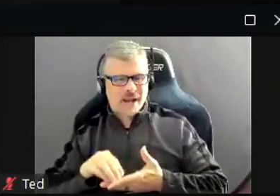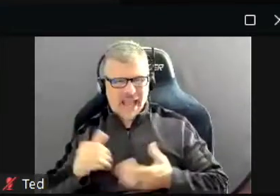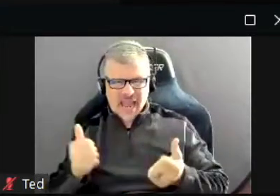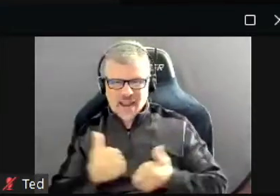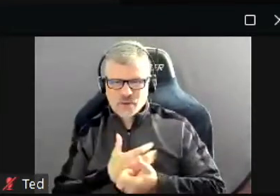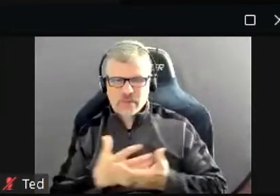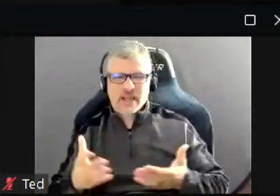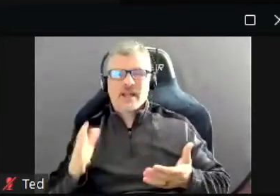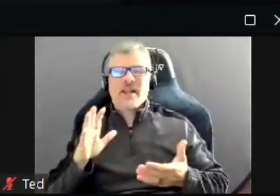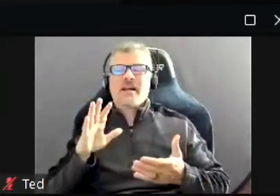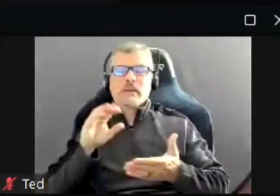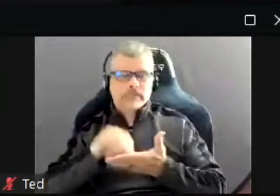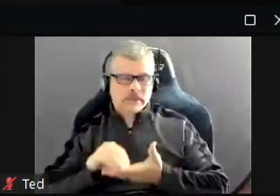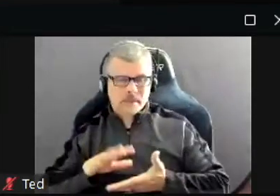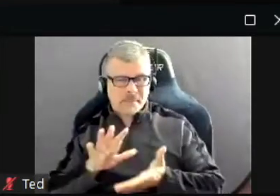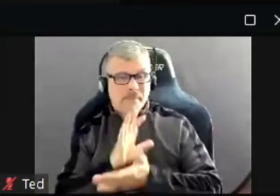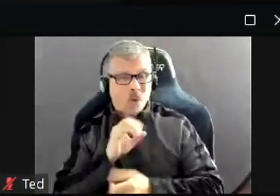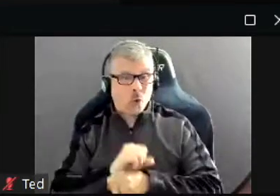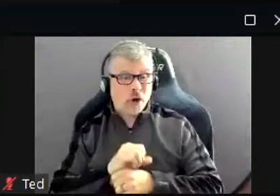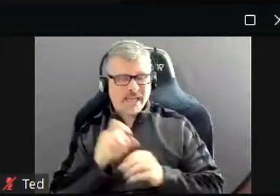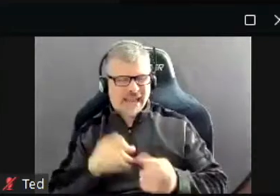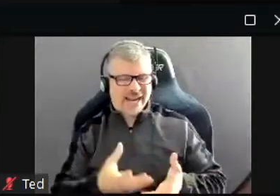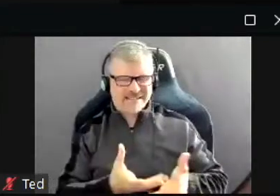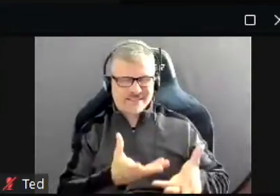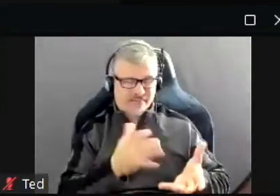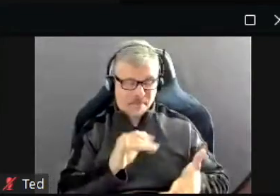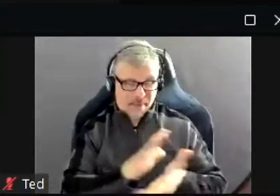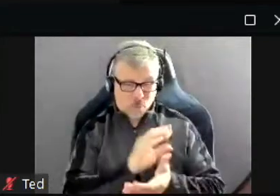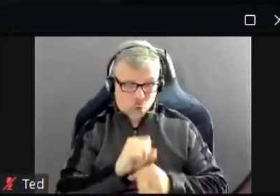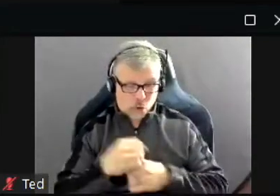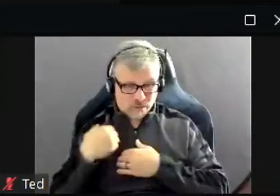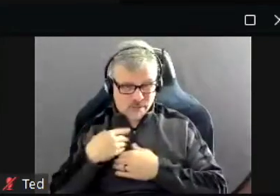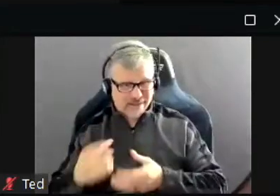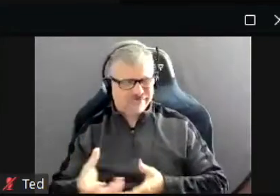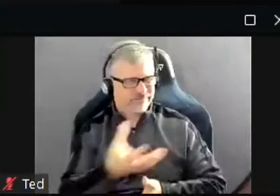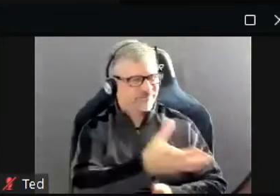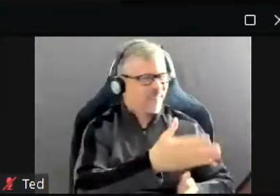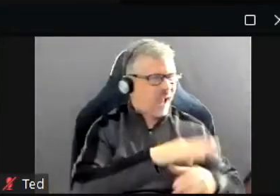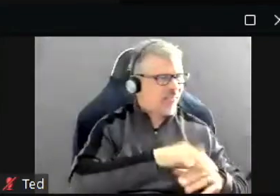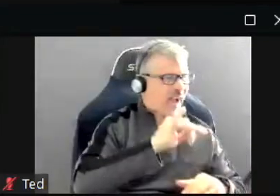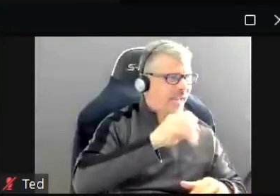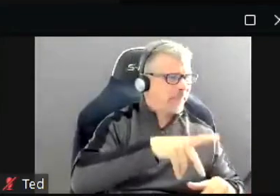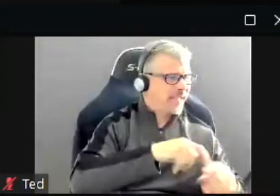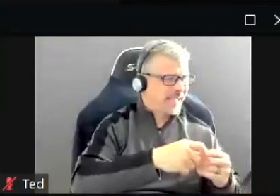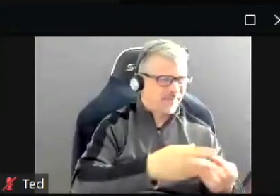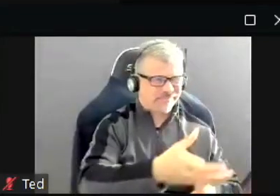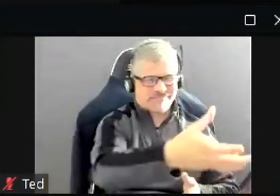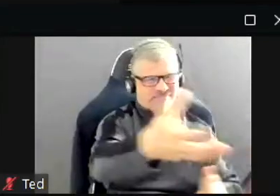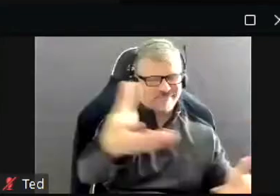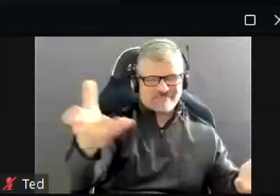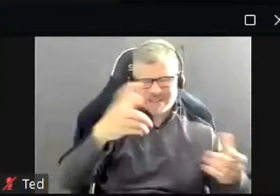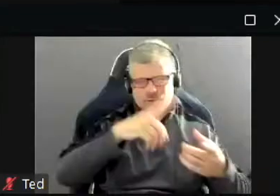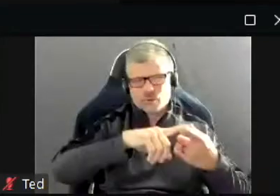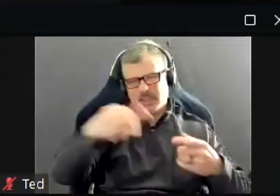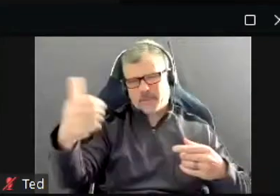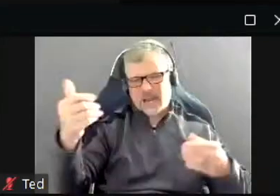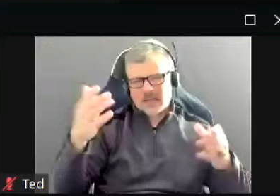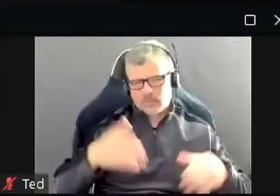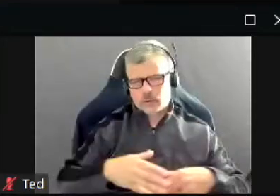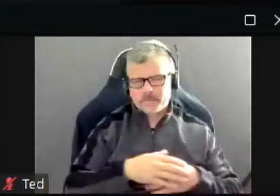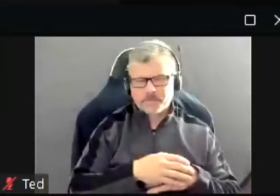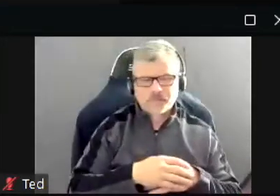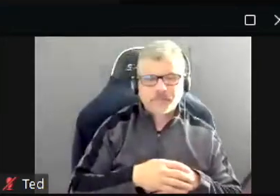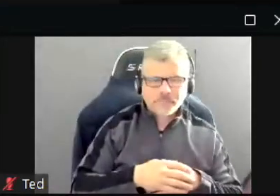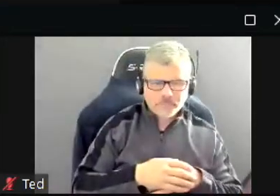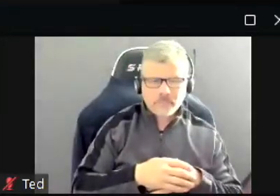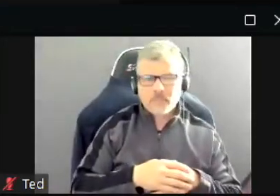that they're doing could be redistributed to someone else on that IEP team or any other team. And so deciding who can